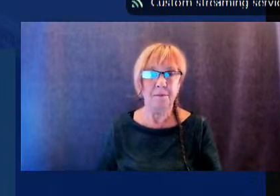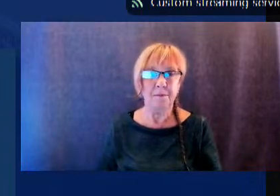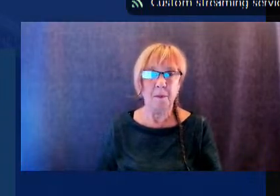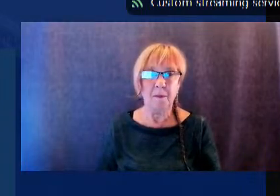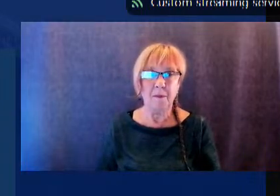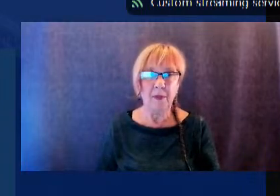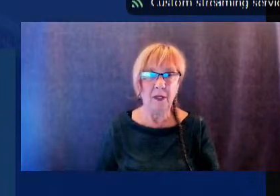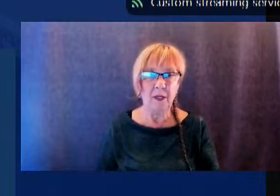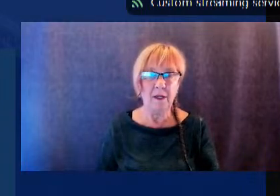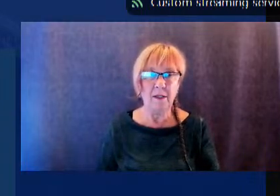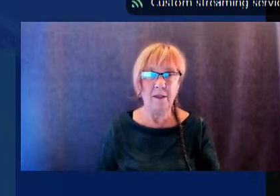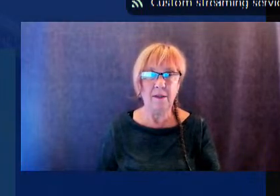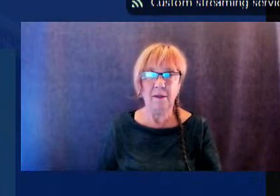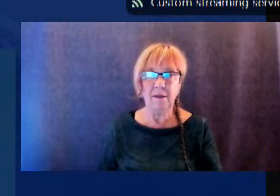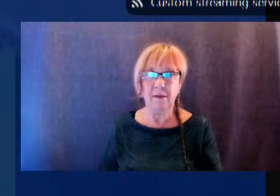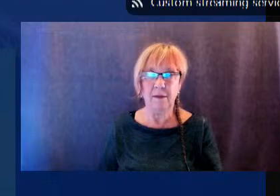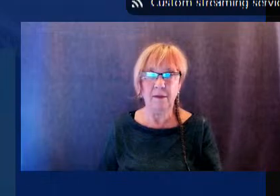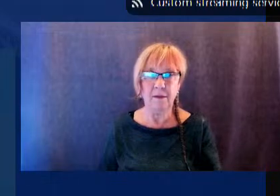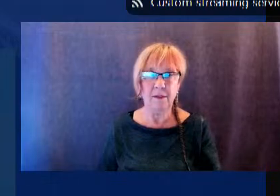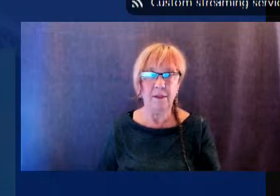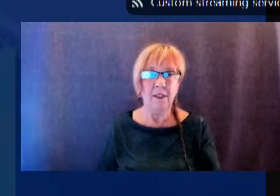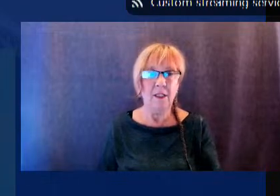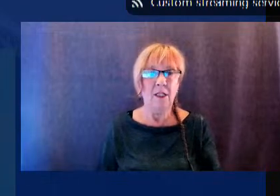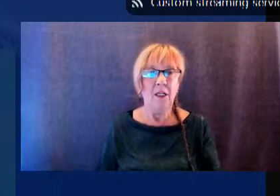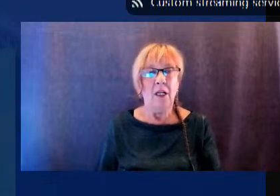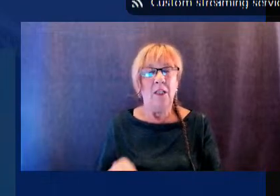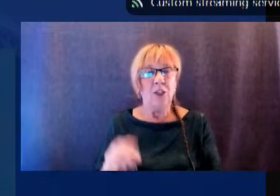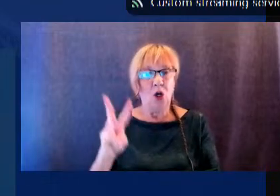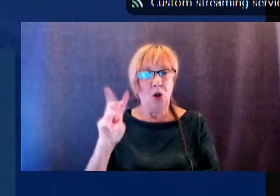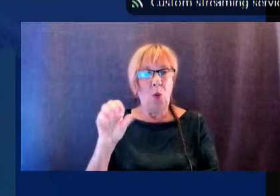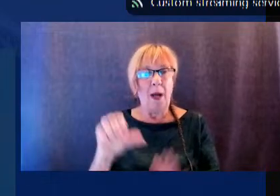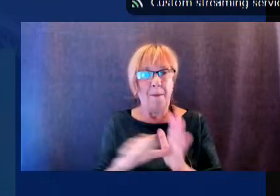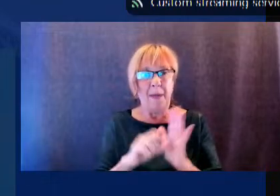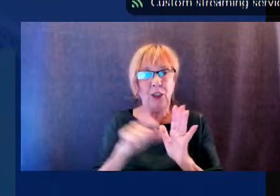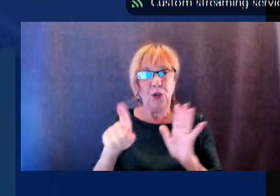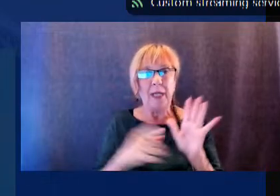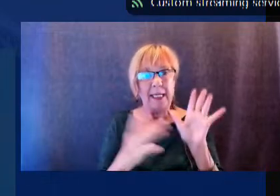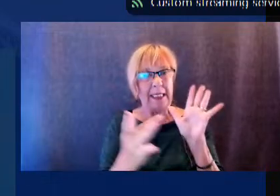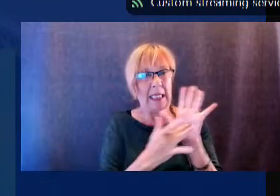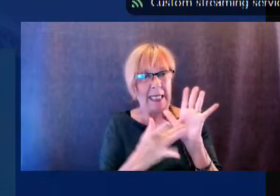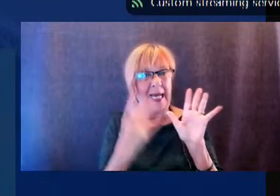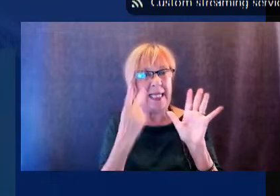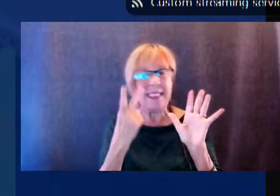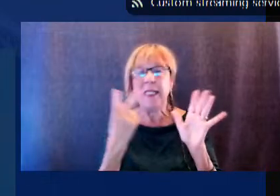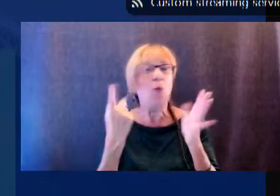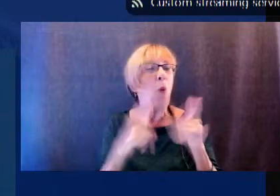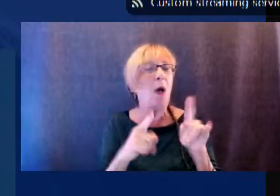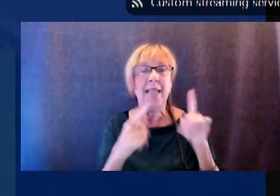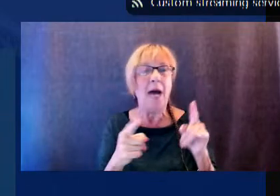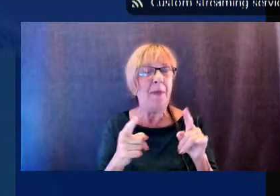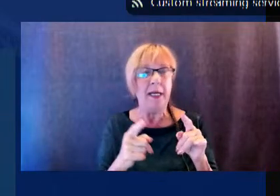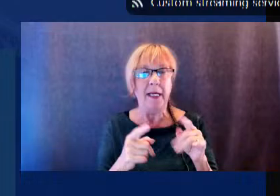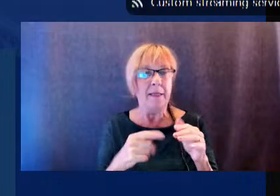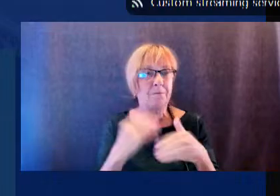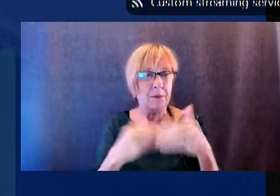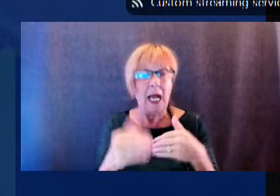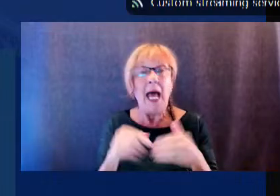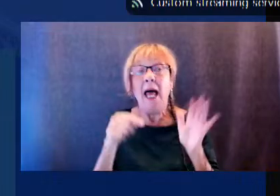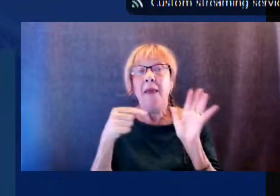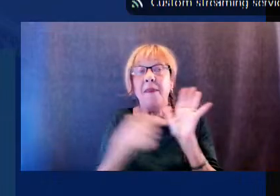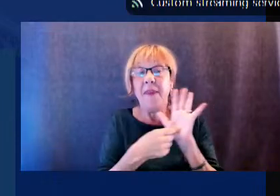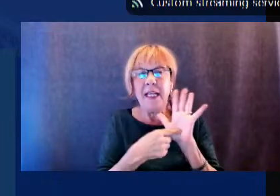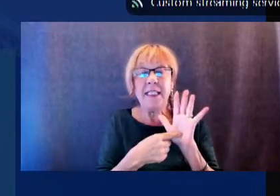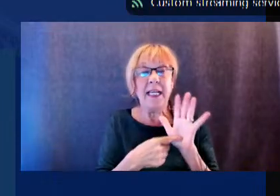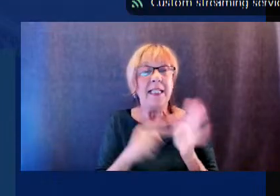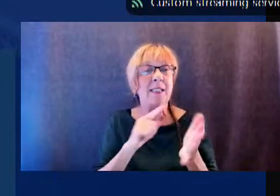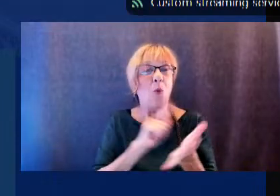where plans are in the process, what stage in the process. So this one for the Eaton fire shows again, and this is it's updated weekly,